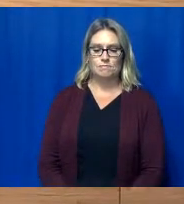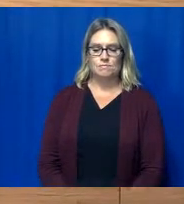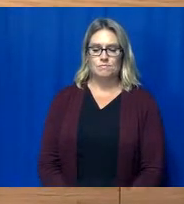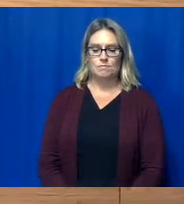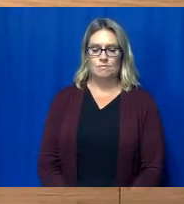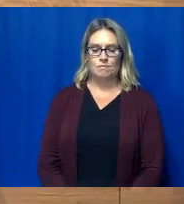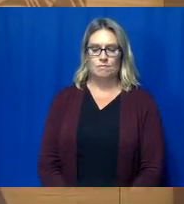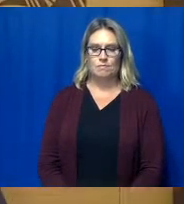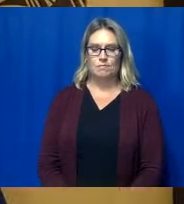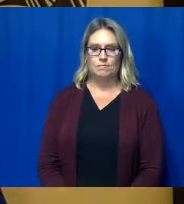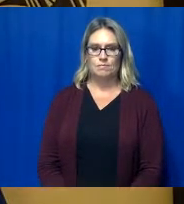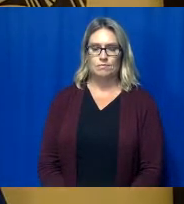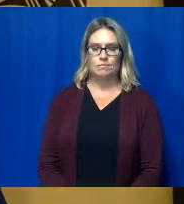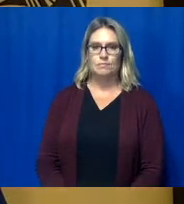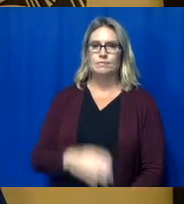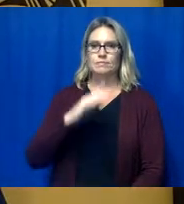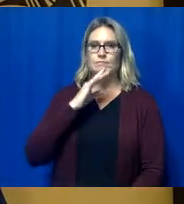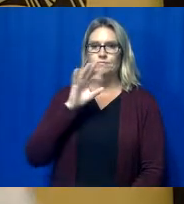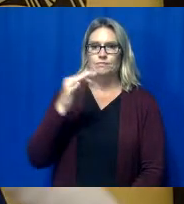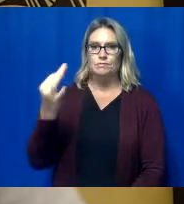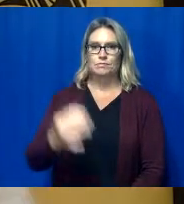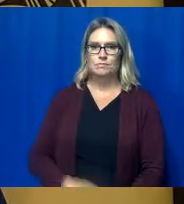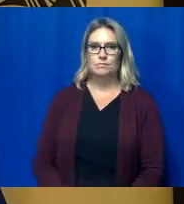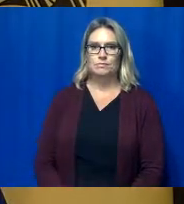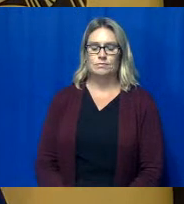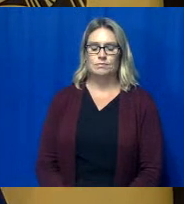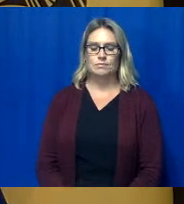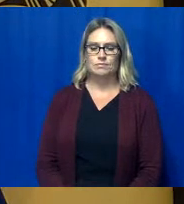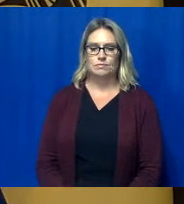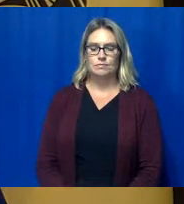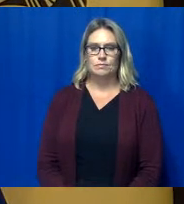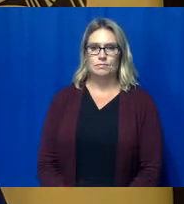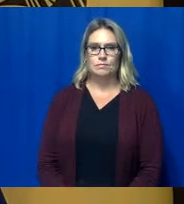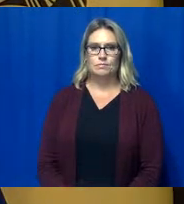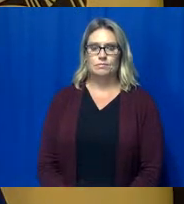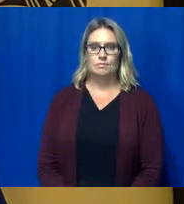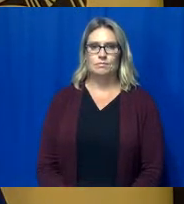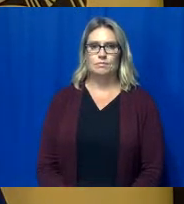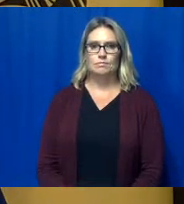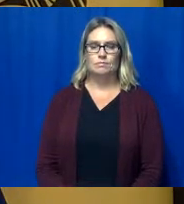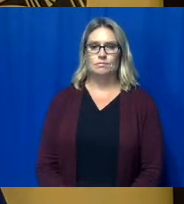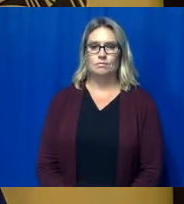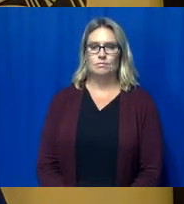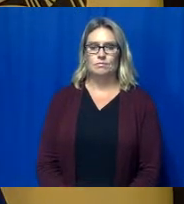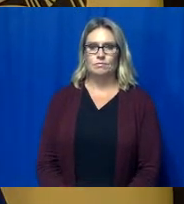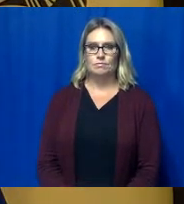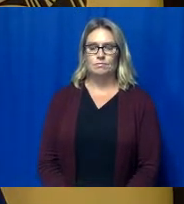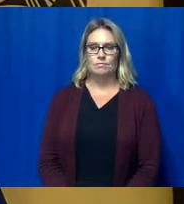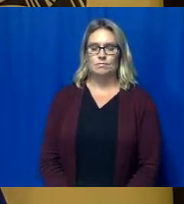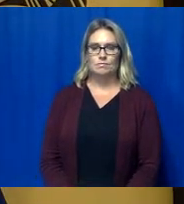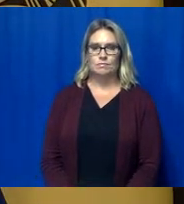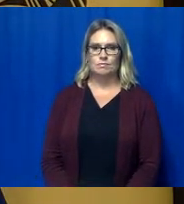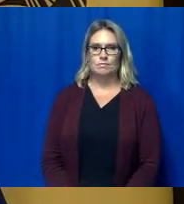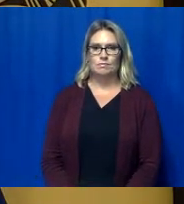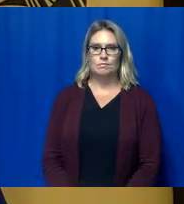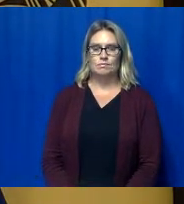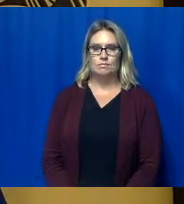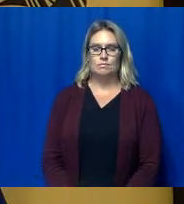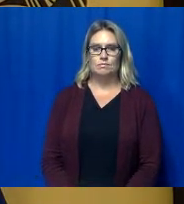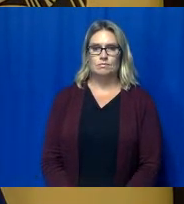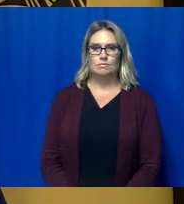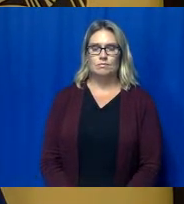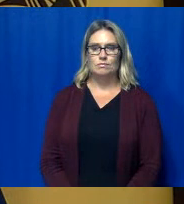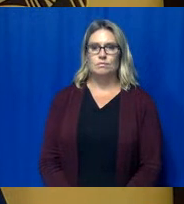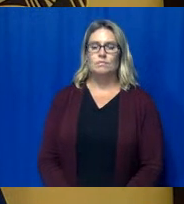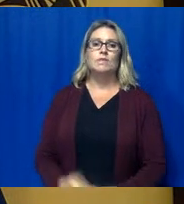Bonjour à toutes et à tous. Et aussi à tous les journalistes qui sont ici. And also to all the journalists who are here in the room